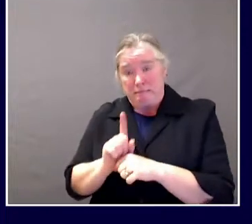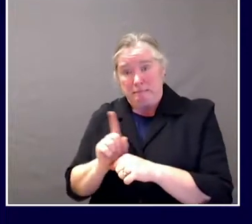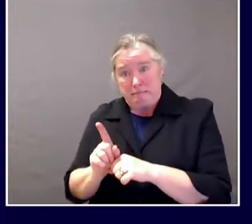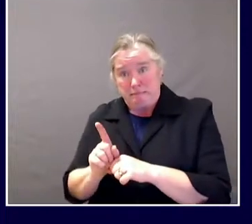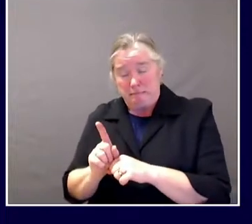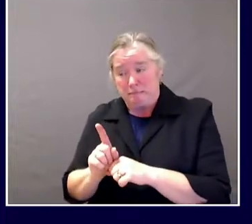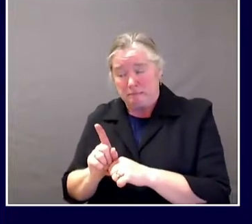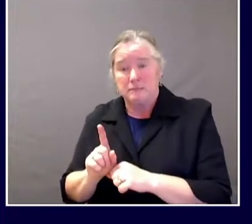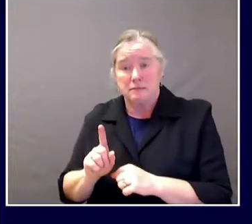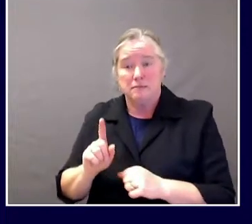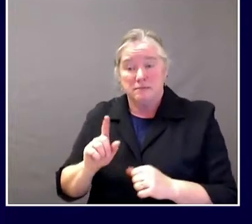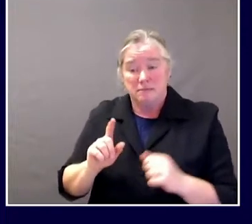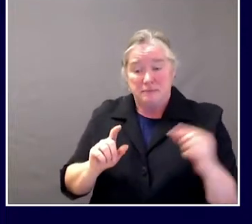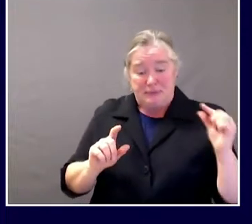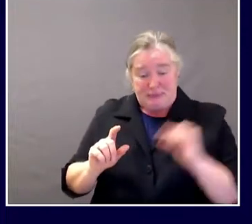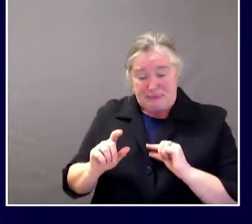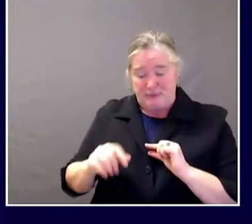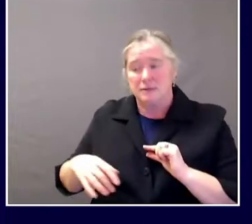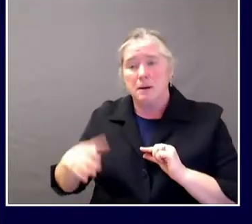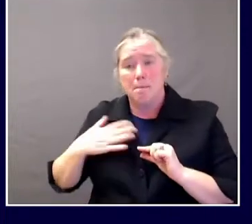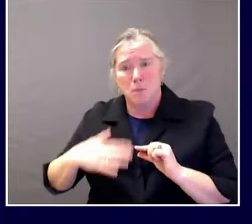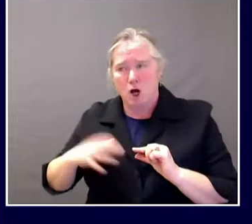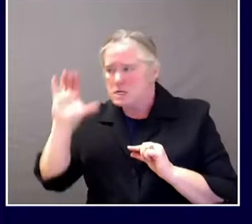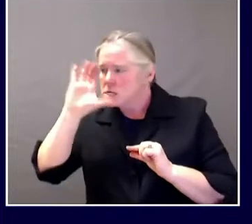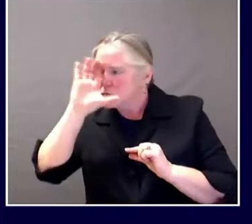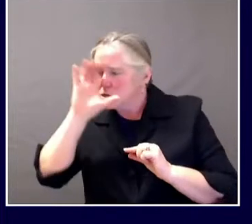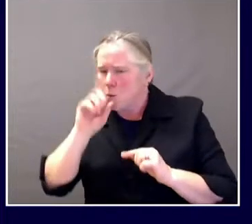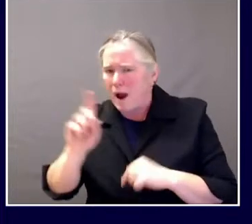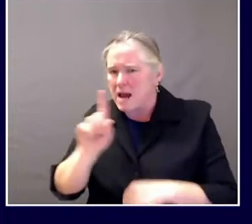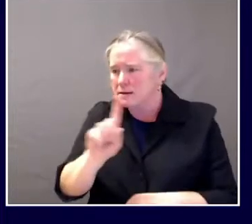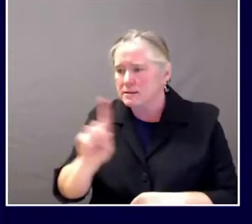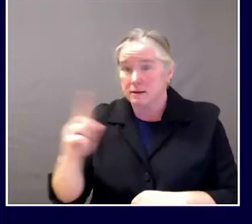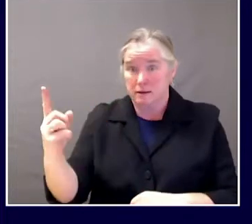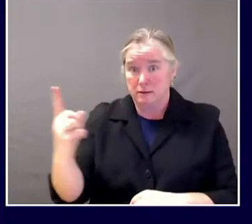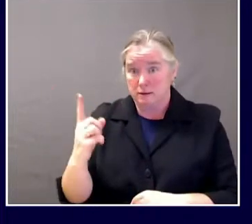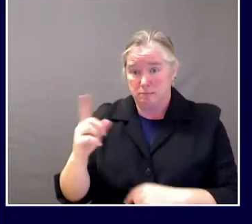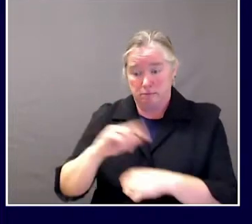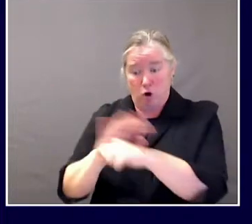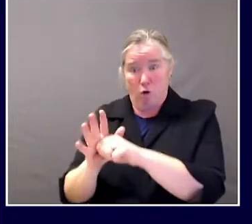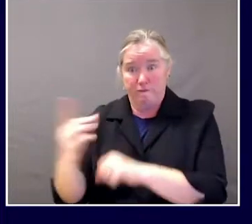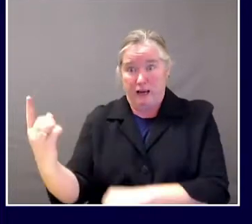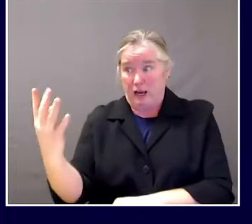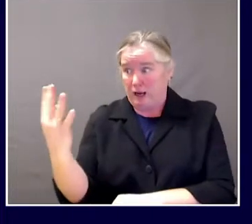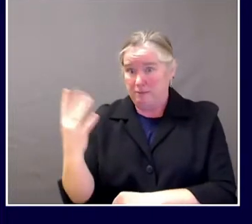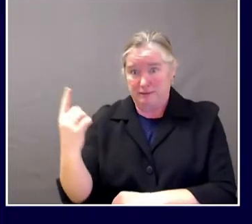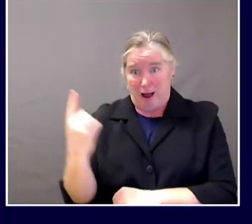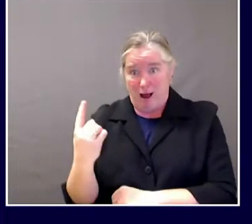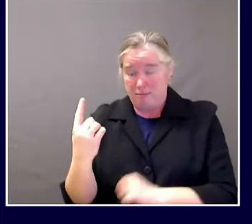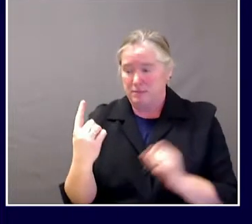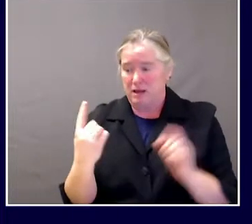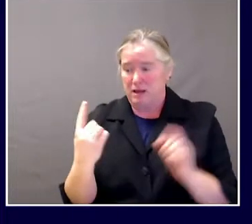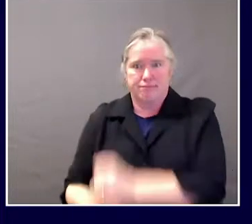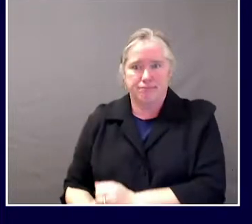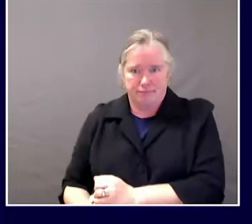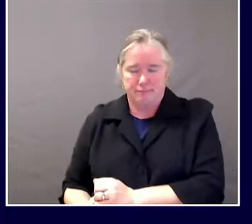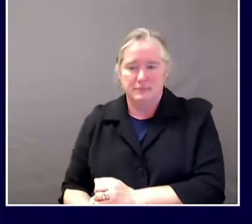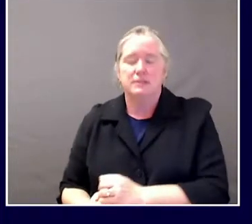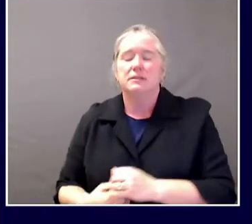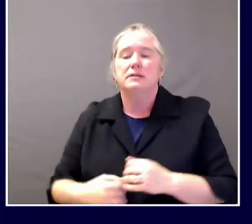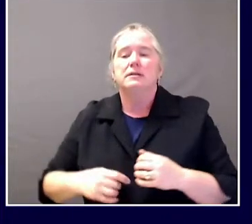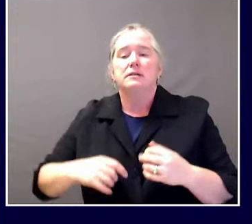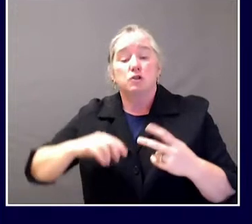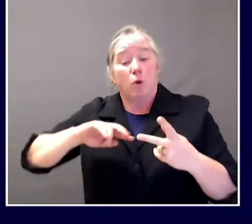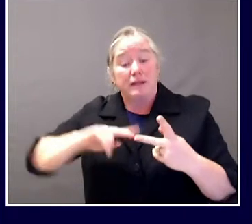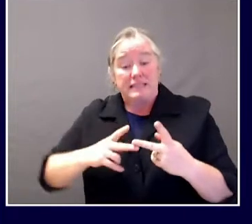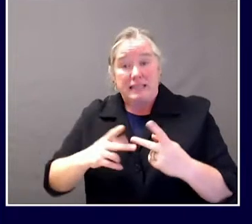spring into action. That booster dose fortifies that. It shows the body that same thing again. And so it's not at